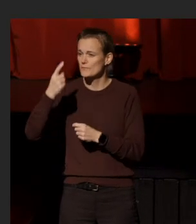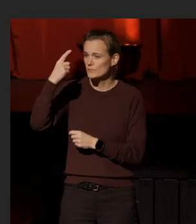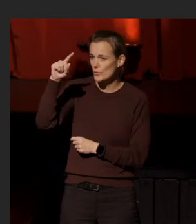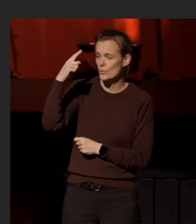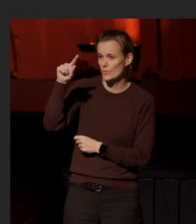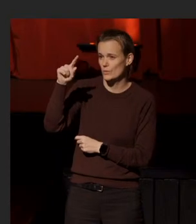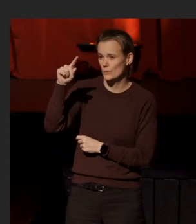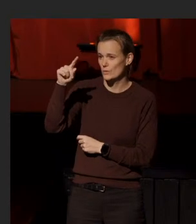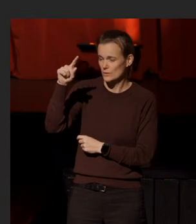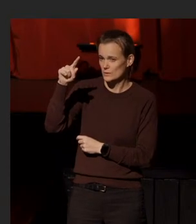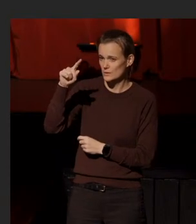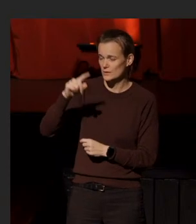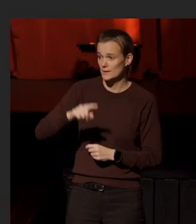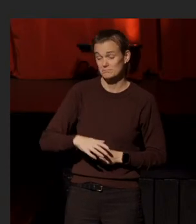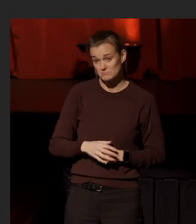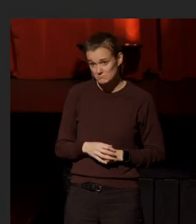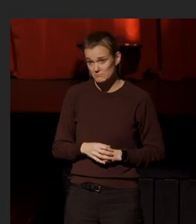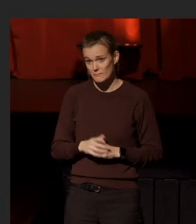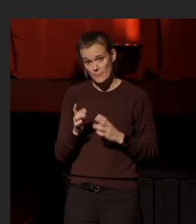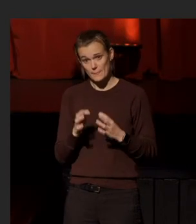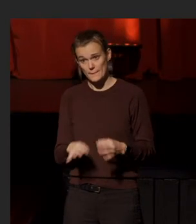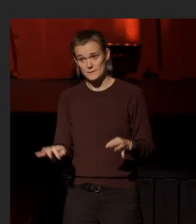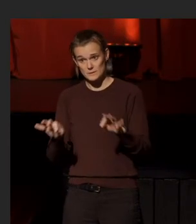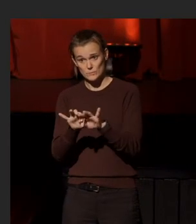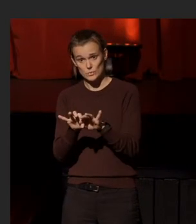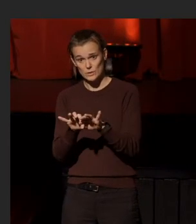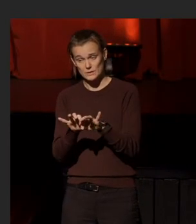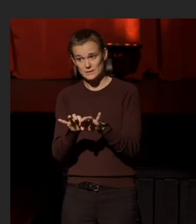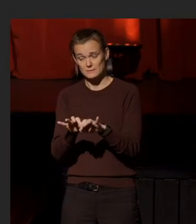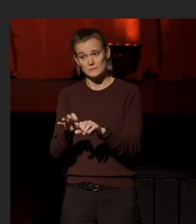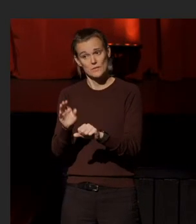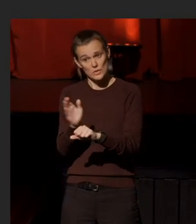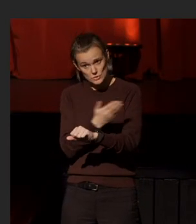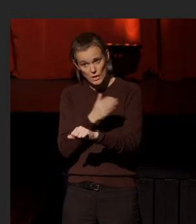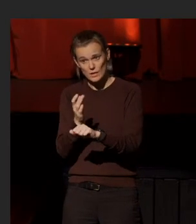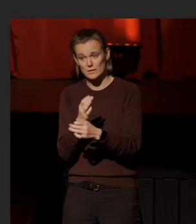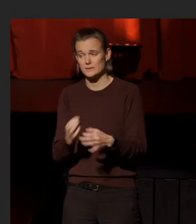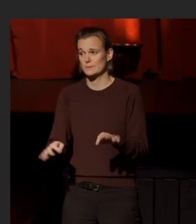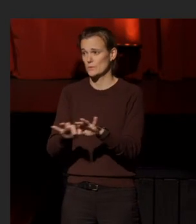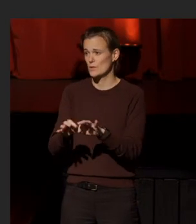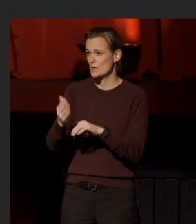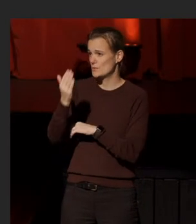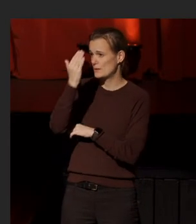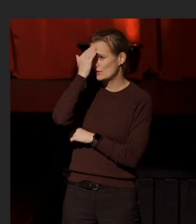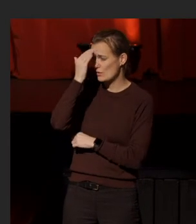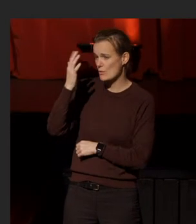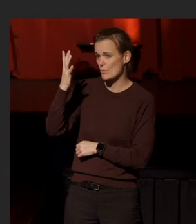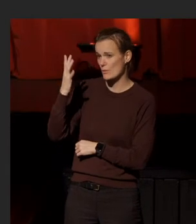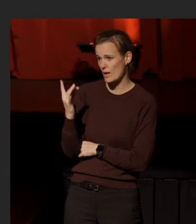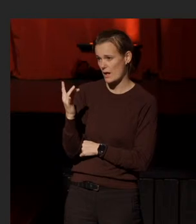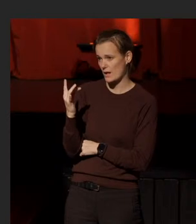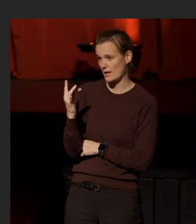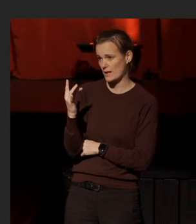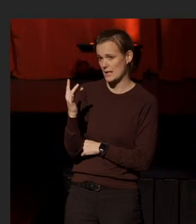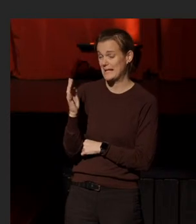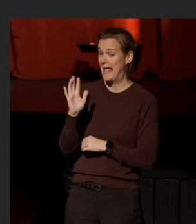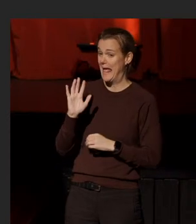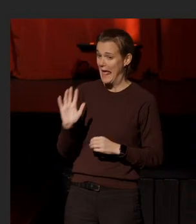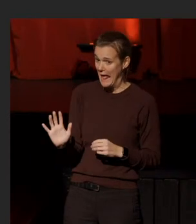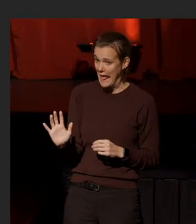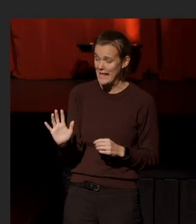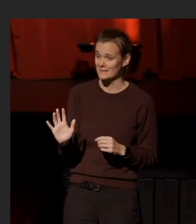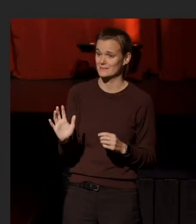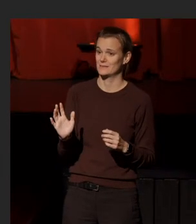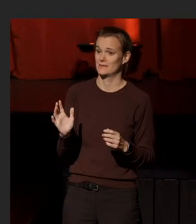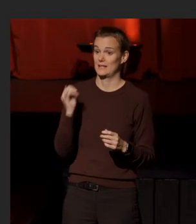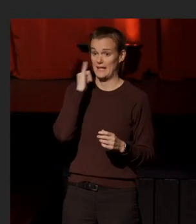that's as important as singing, is knowing why and being given the permission to